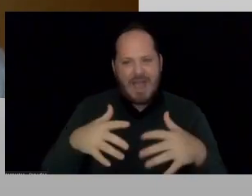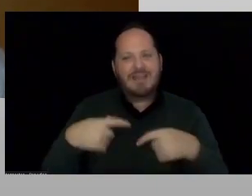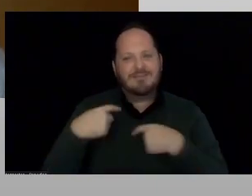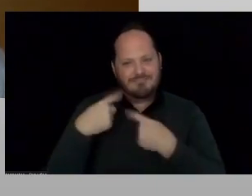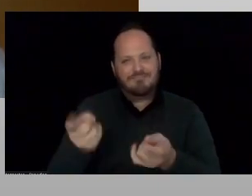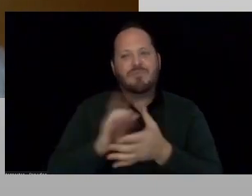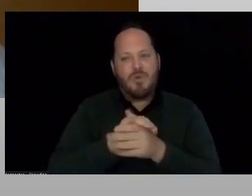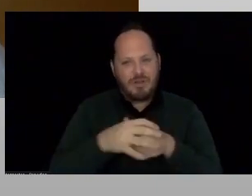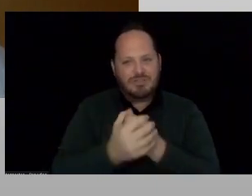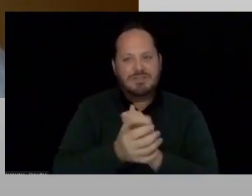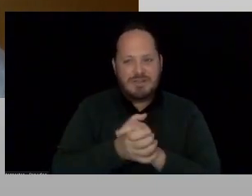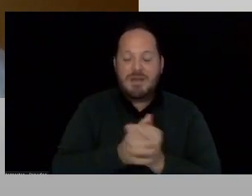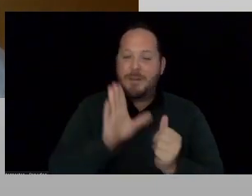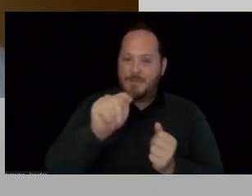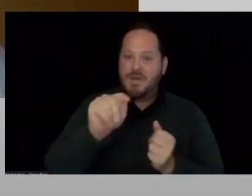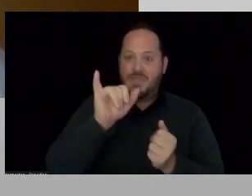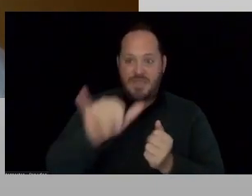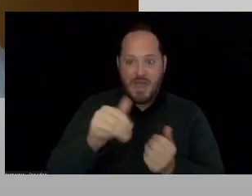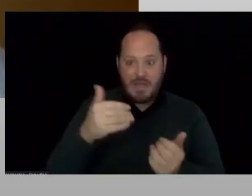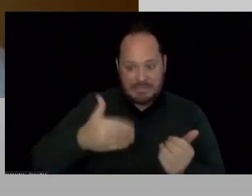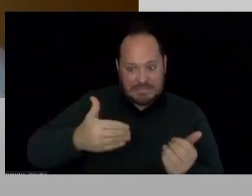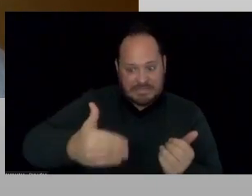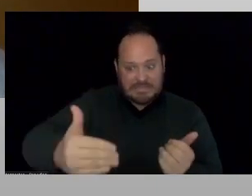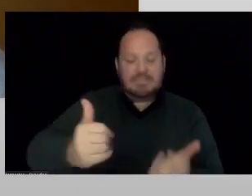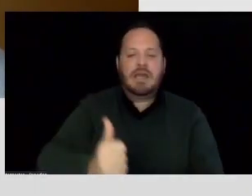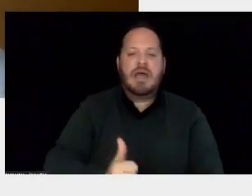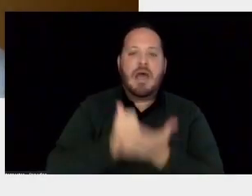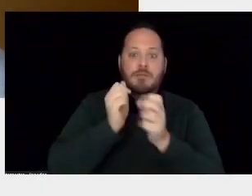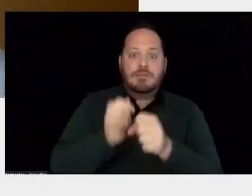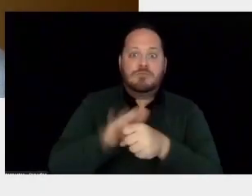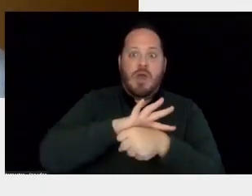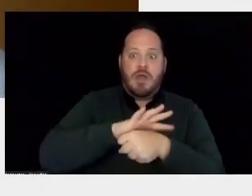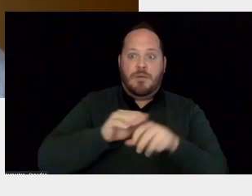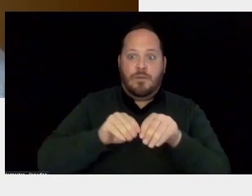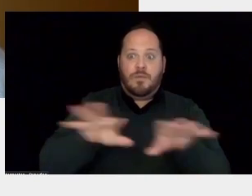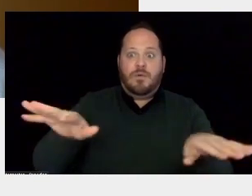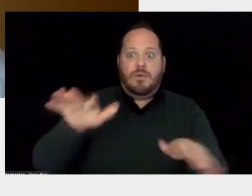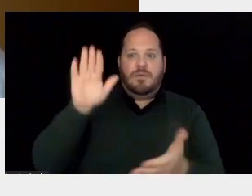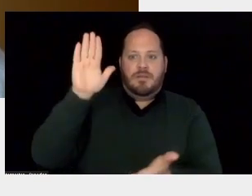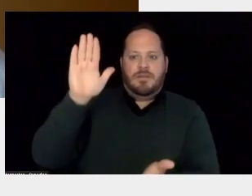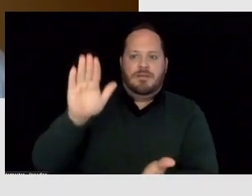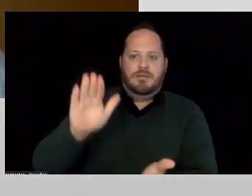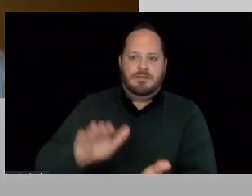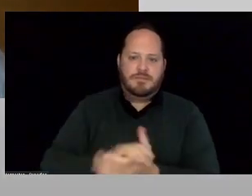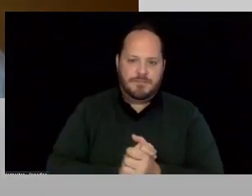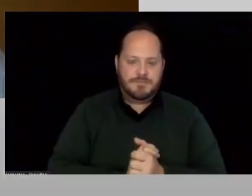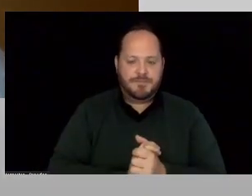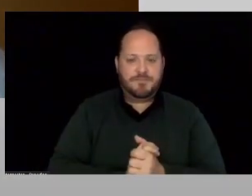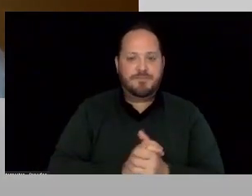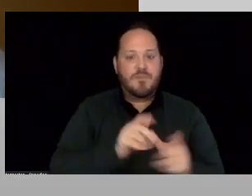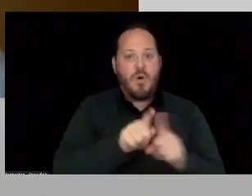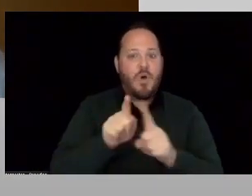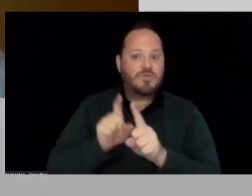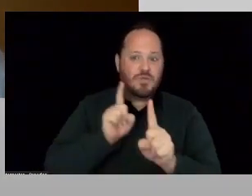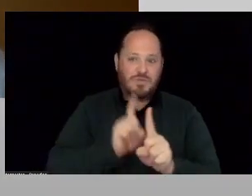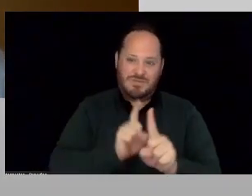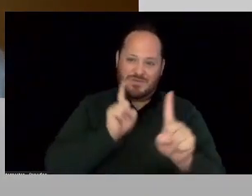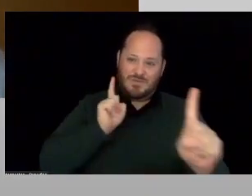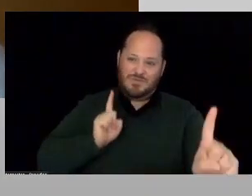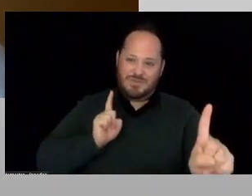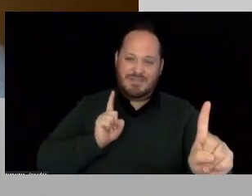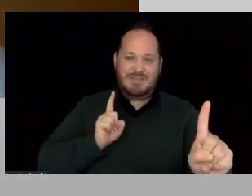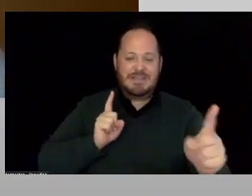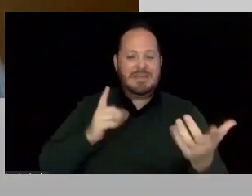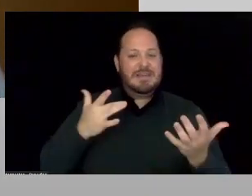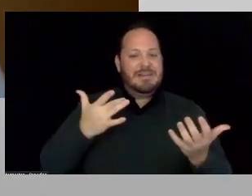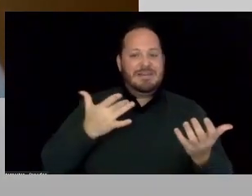down and stop the spread of this infection. Also, as far as distancing, whenever it's possible, normally you don't spend 6 feet,